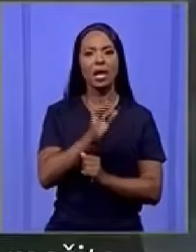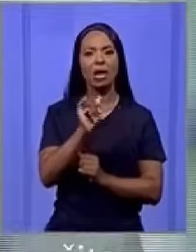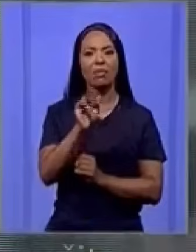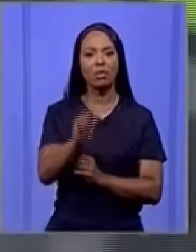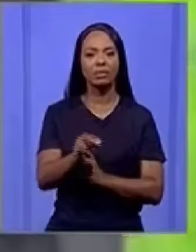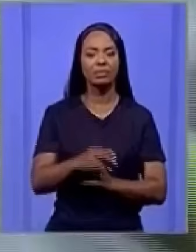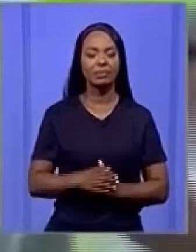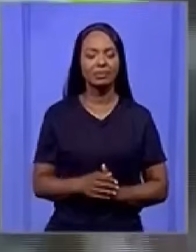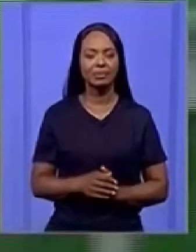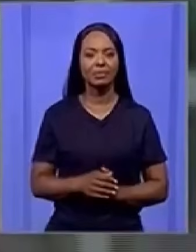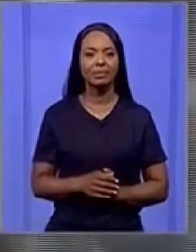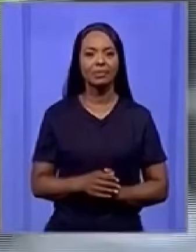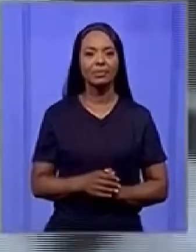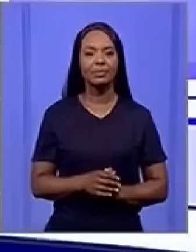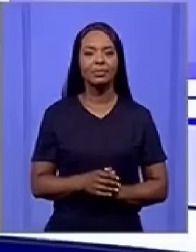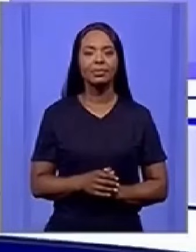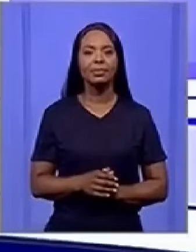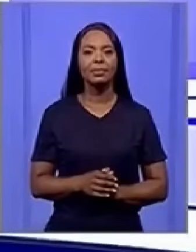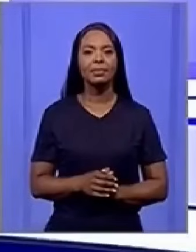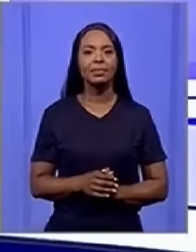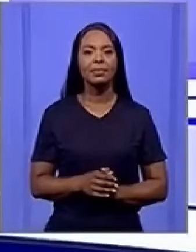AFCON.